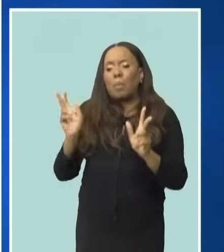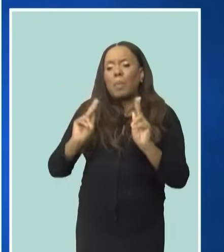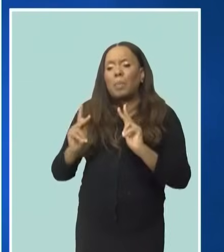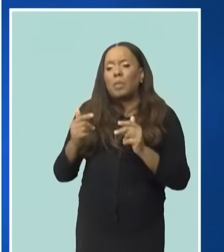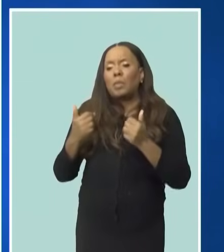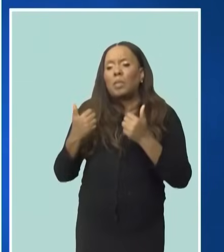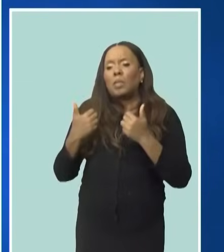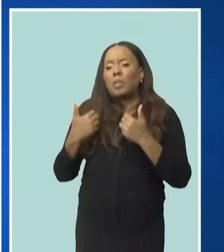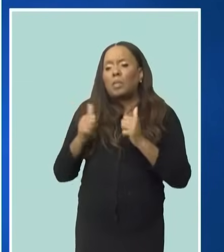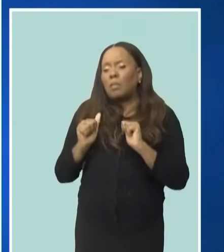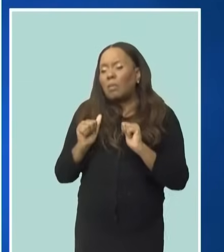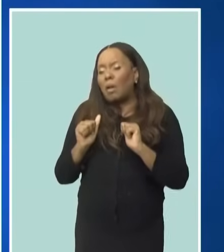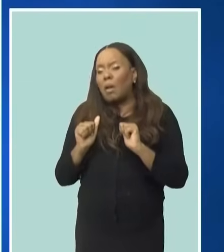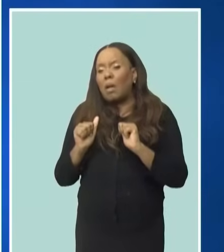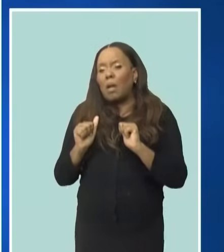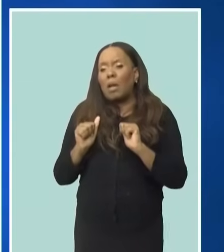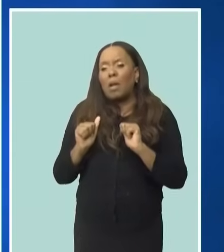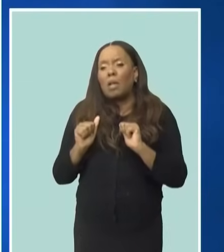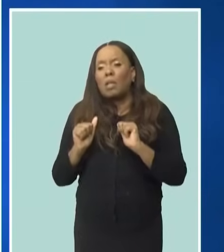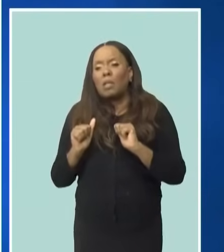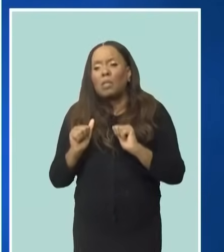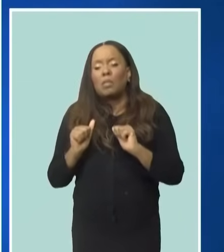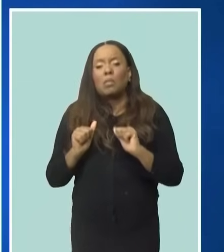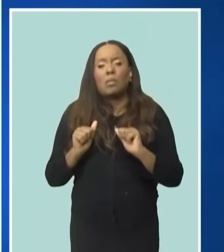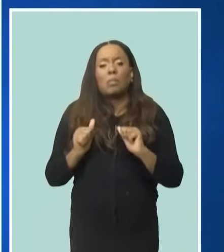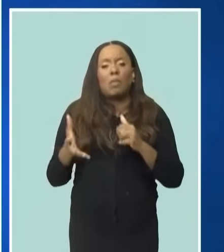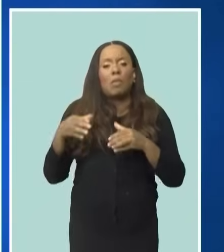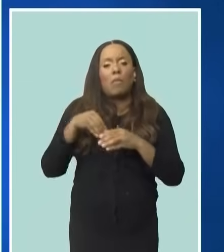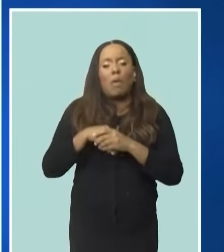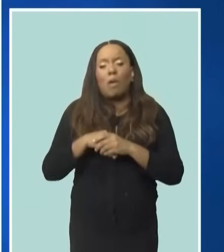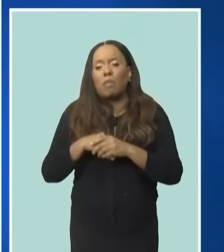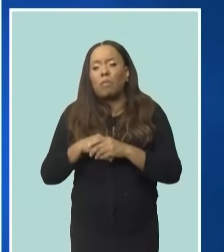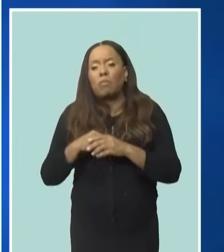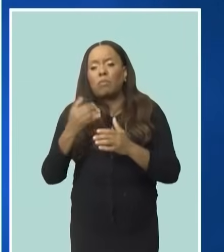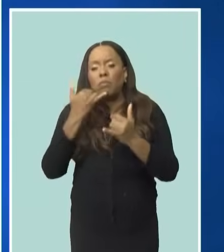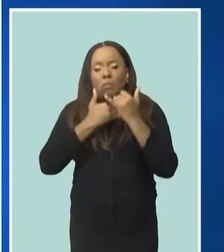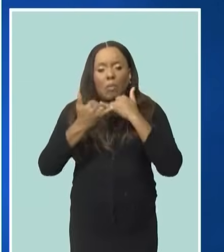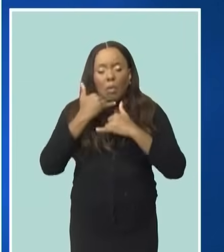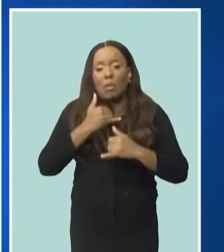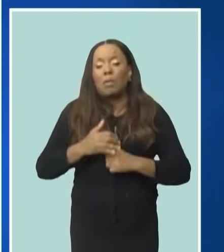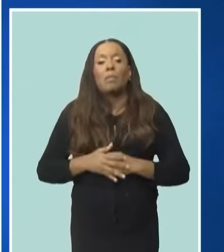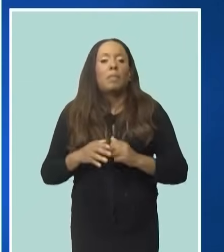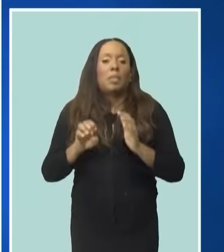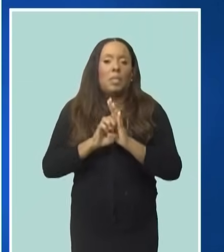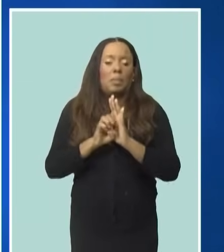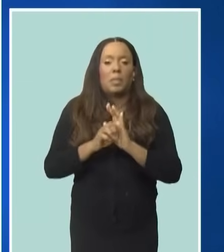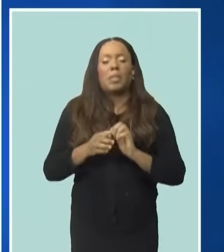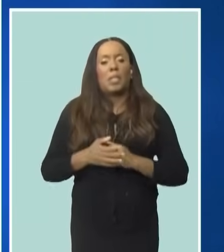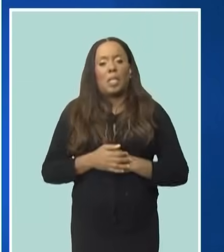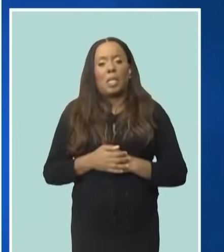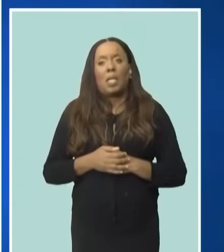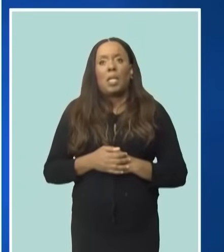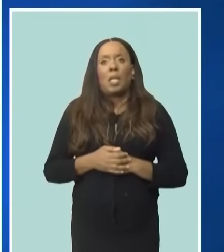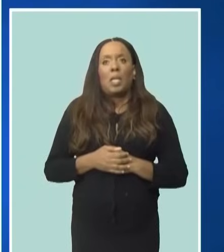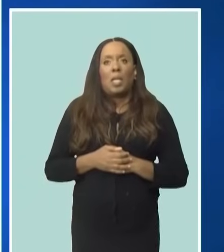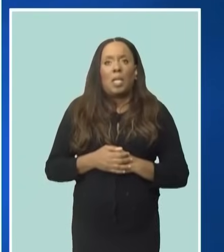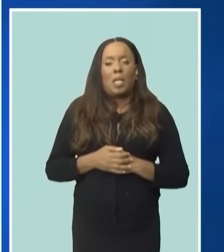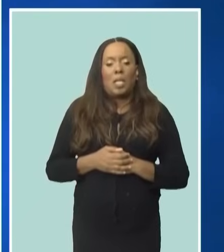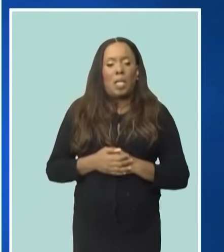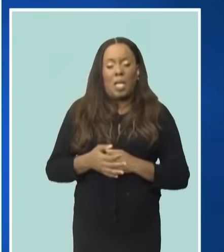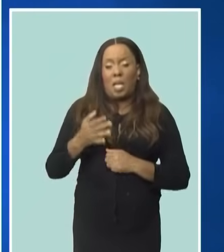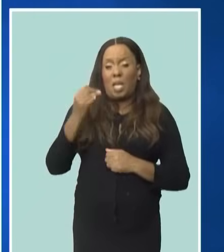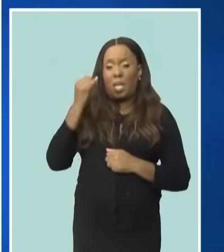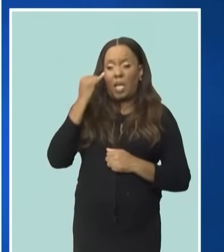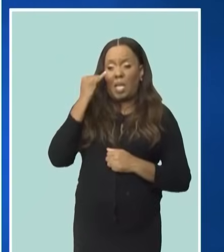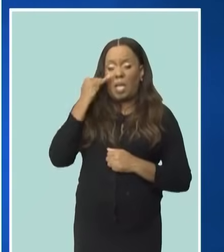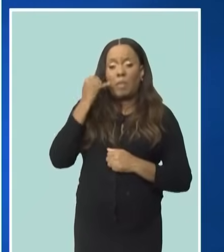the CARICOM arrangements, every member state has the right to refuse entry to any person who is deemed to be a threat